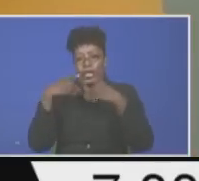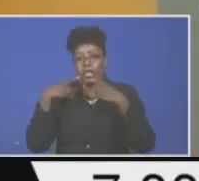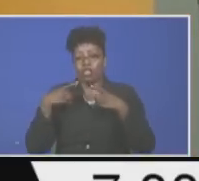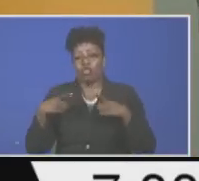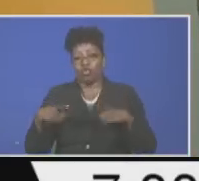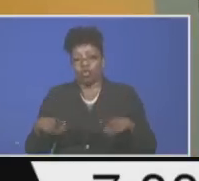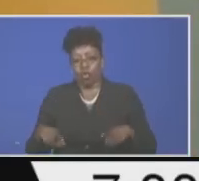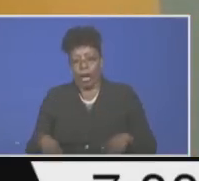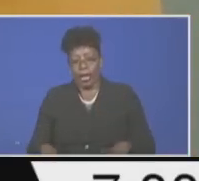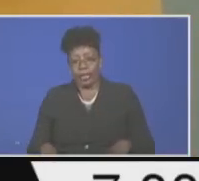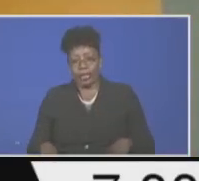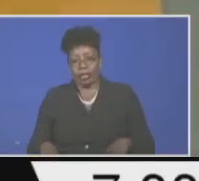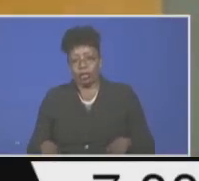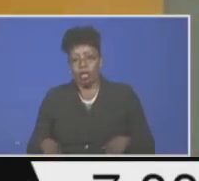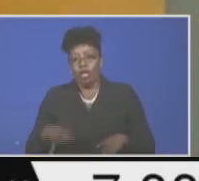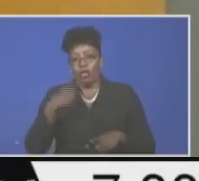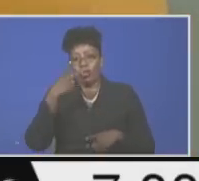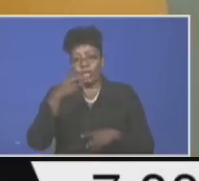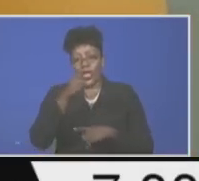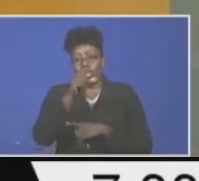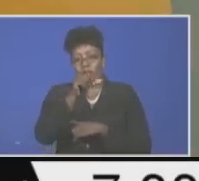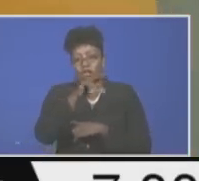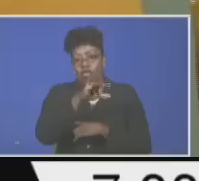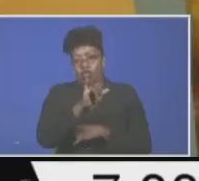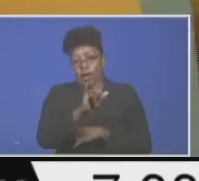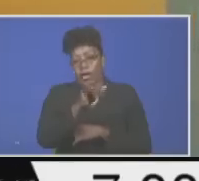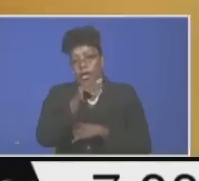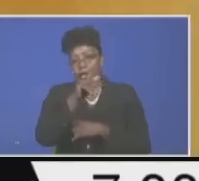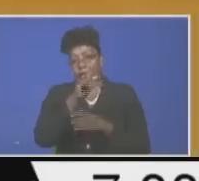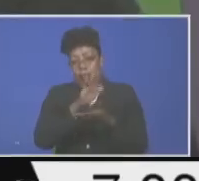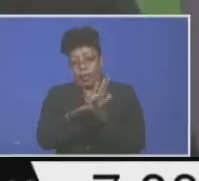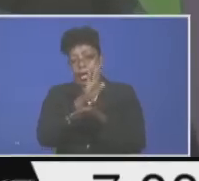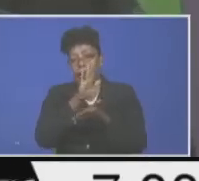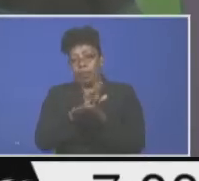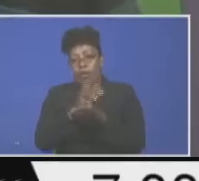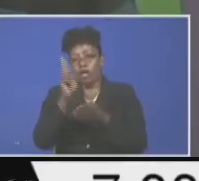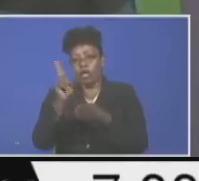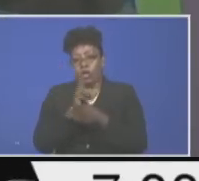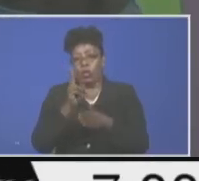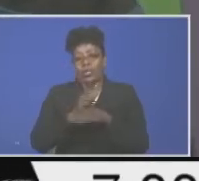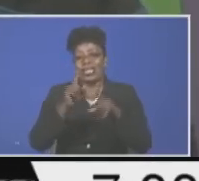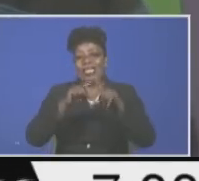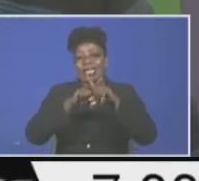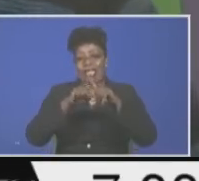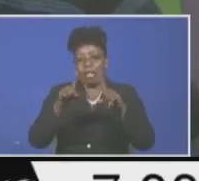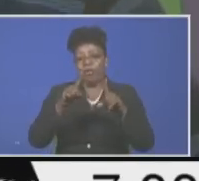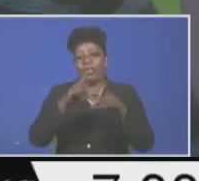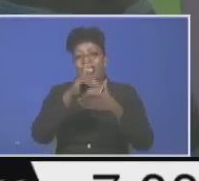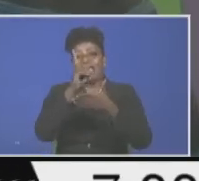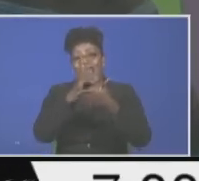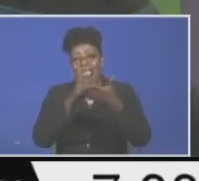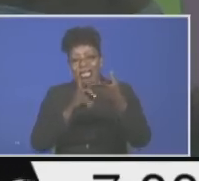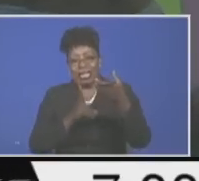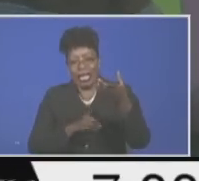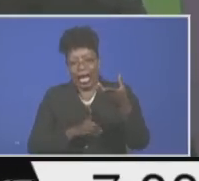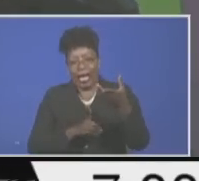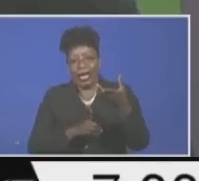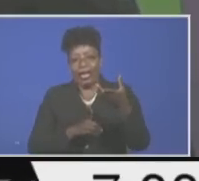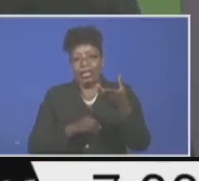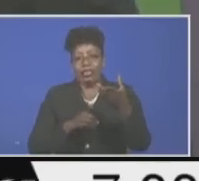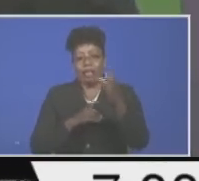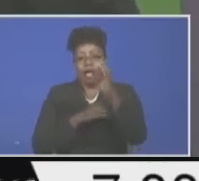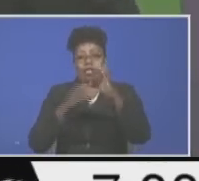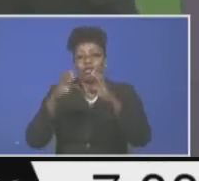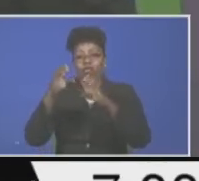of crepe paper. You will see crepe paper being used in different art designs and form. You will see the different